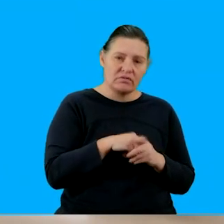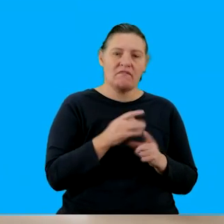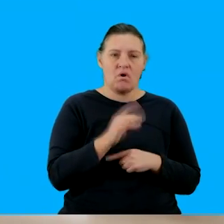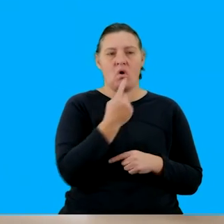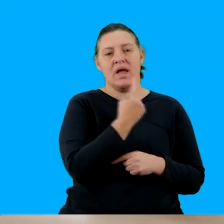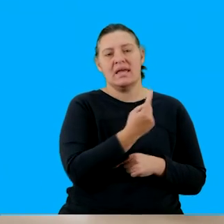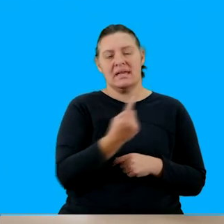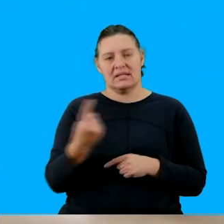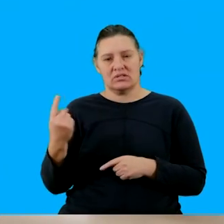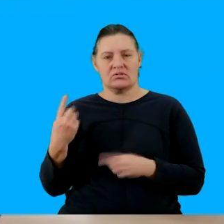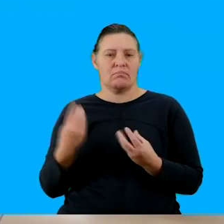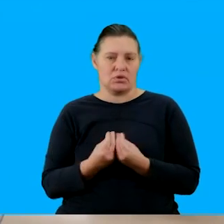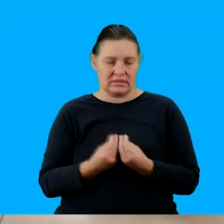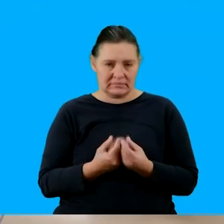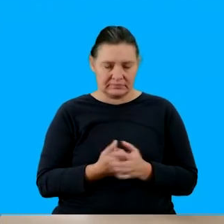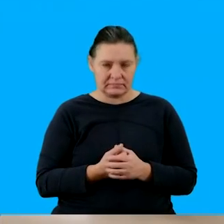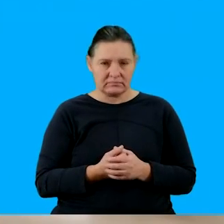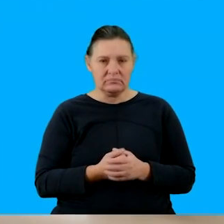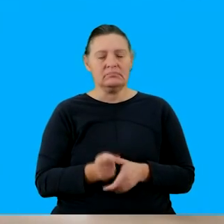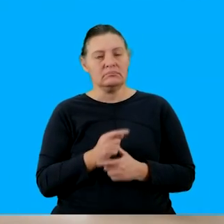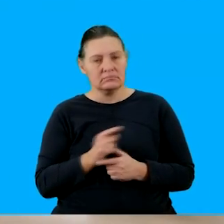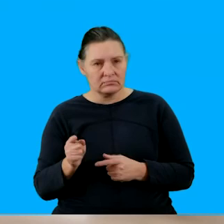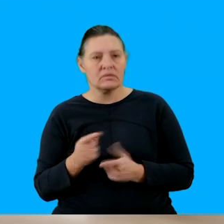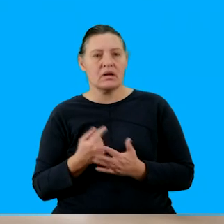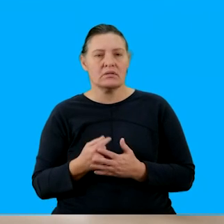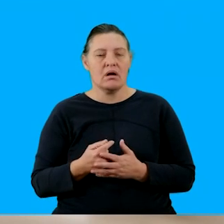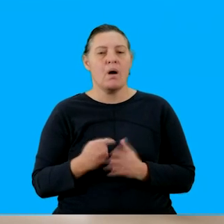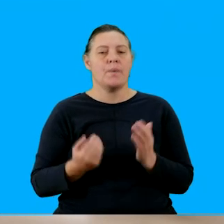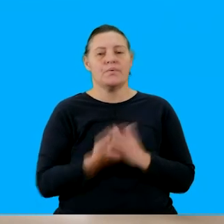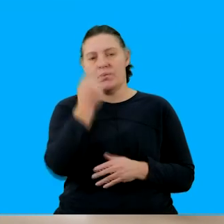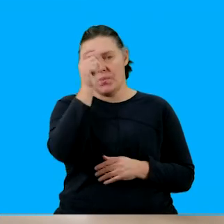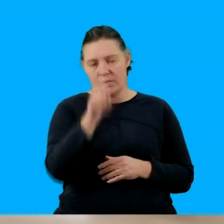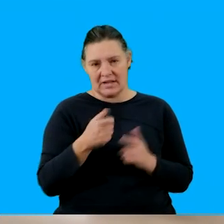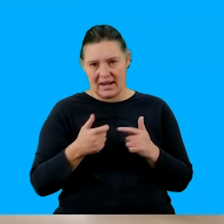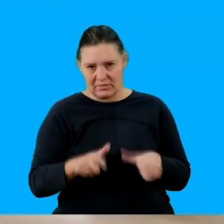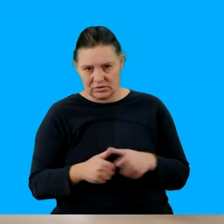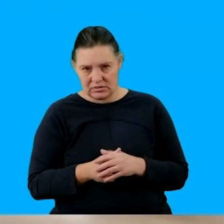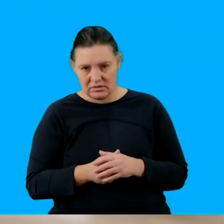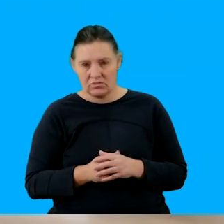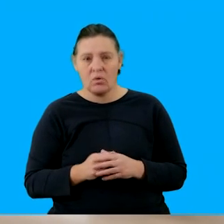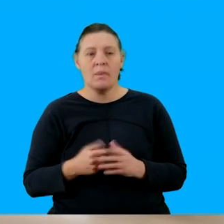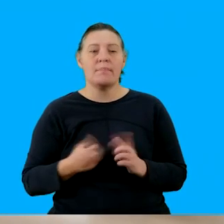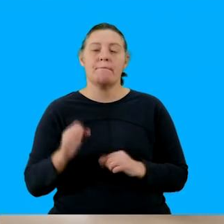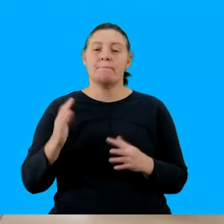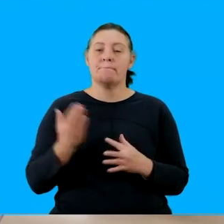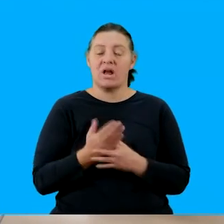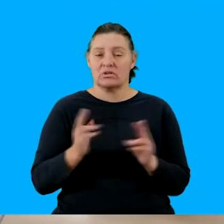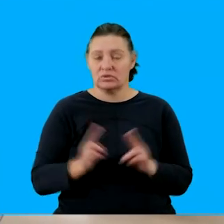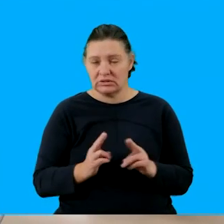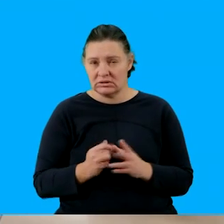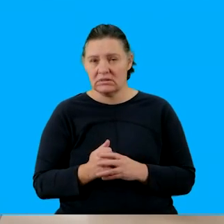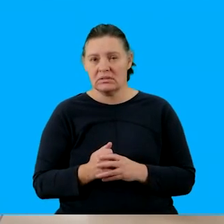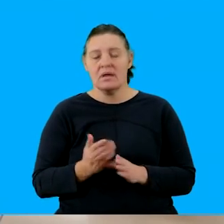for each and every product. So those are our new words and languages. So let us take a short